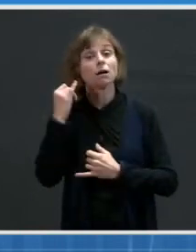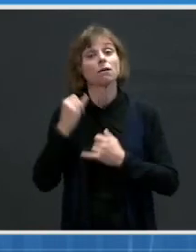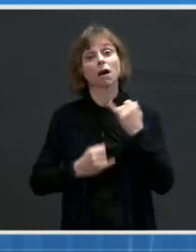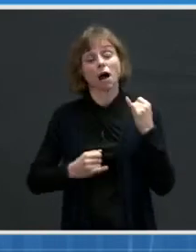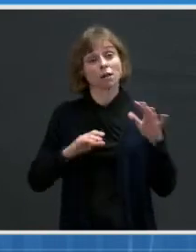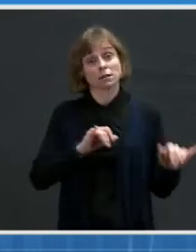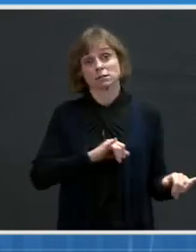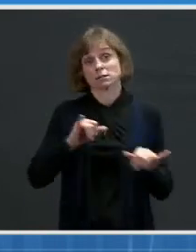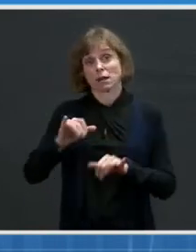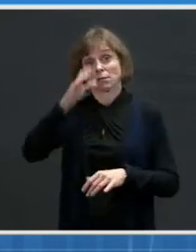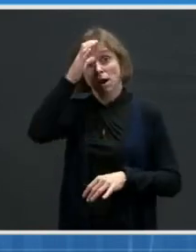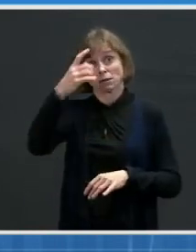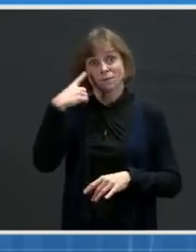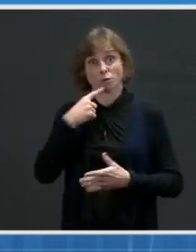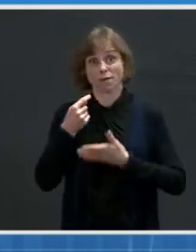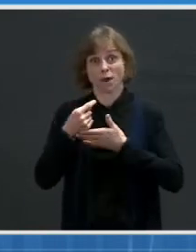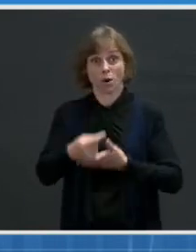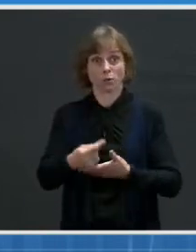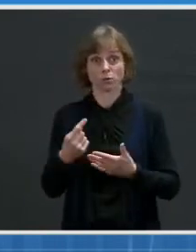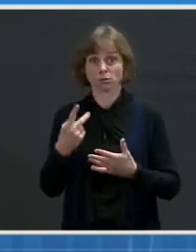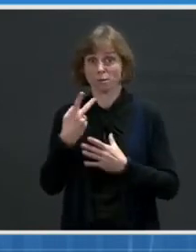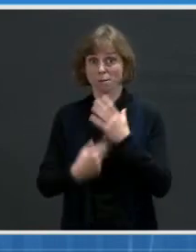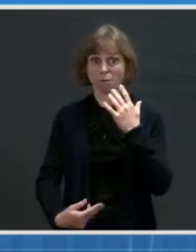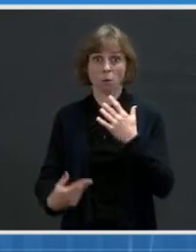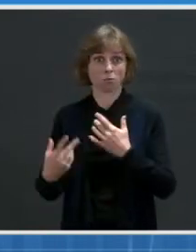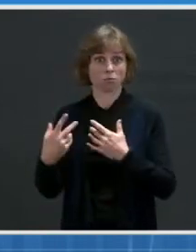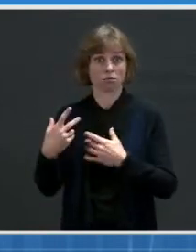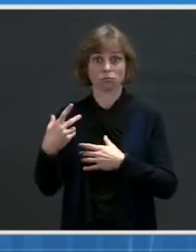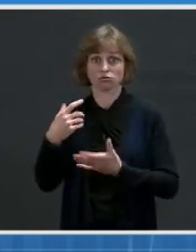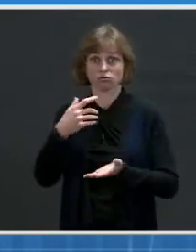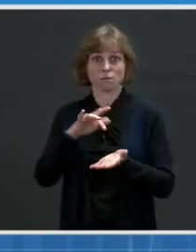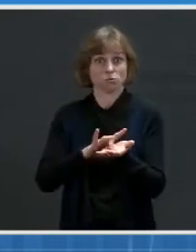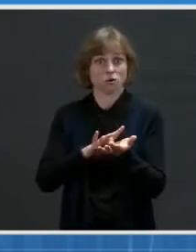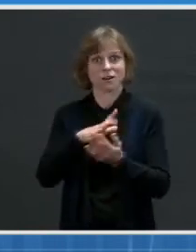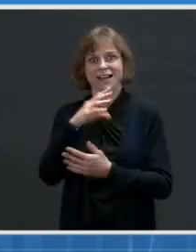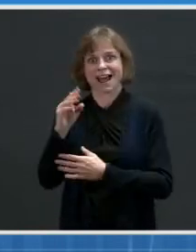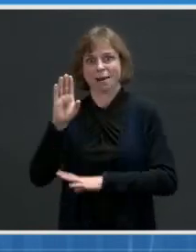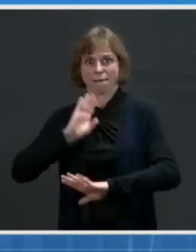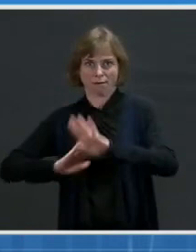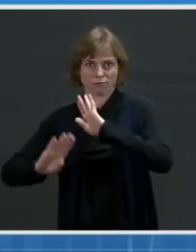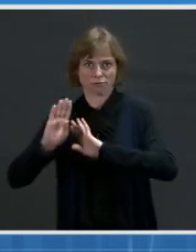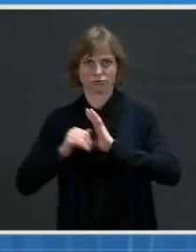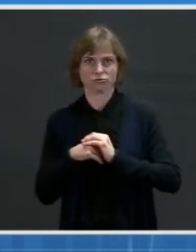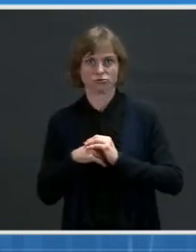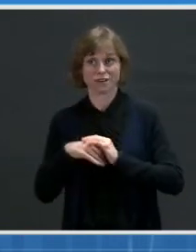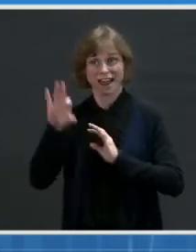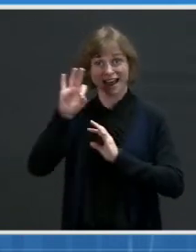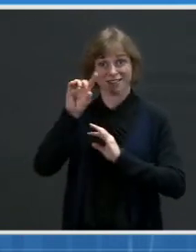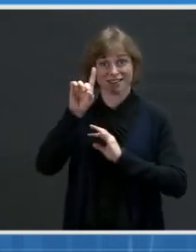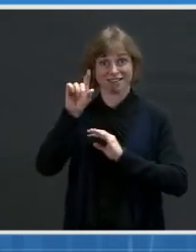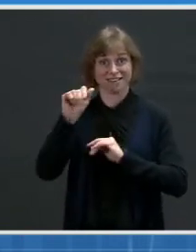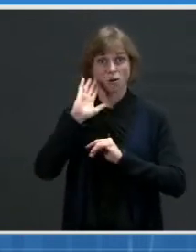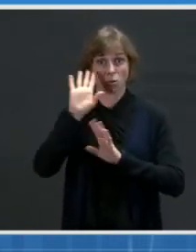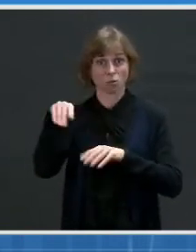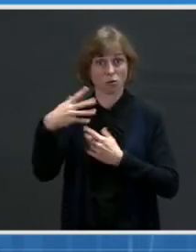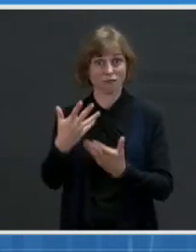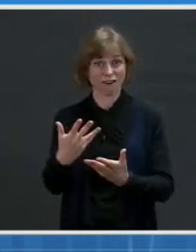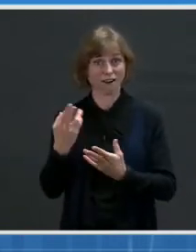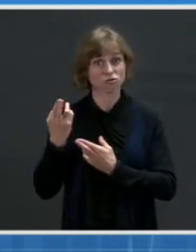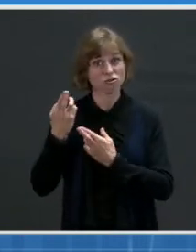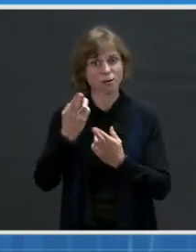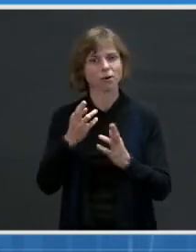for therapeutics, both drugs and biologics. The FDA will provide recommendations on the